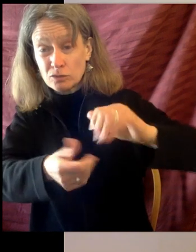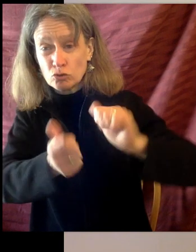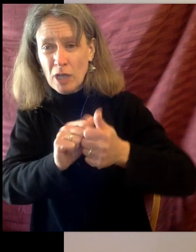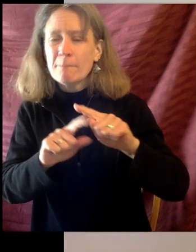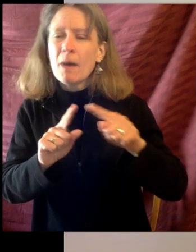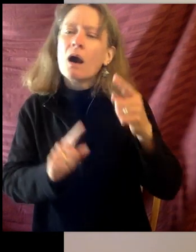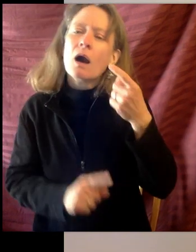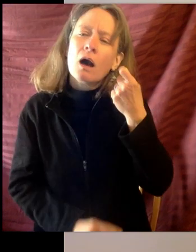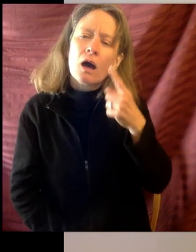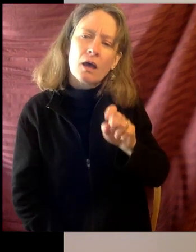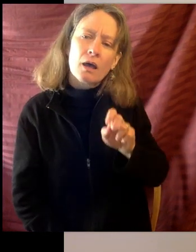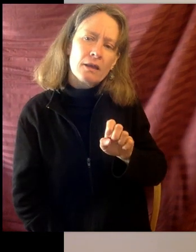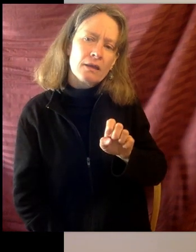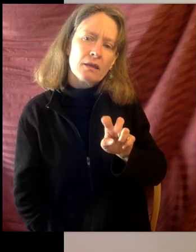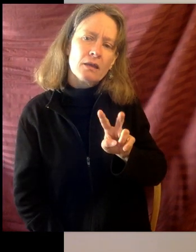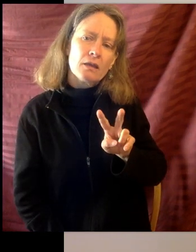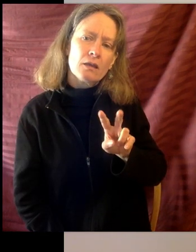it happens to